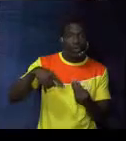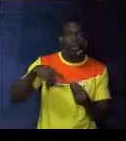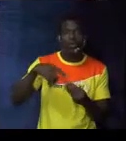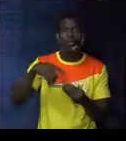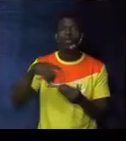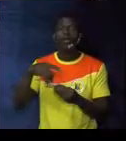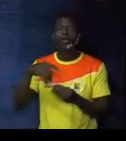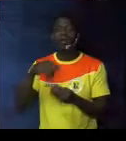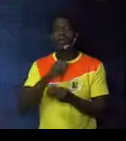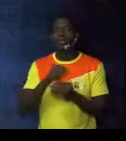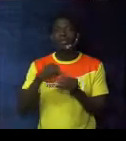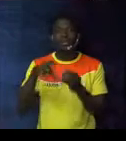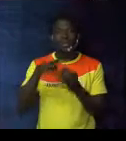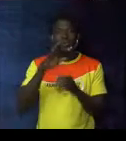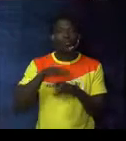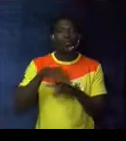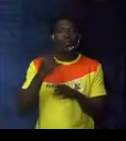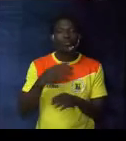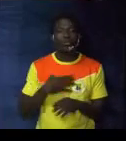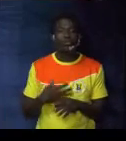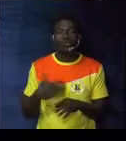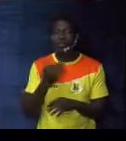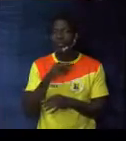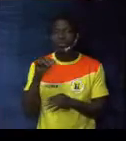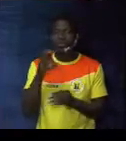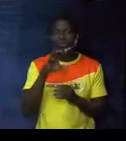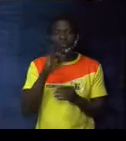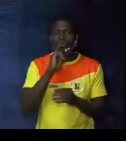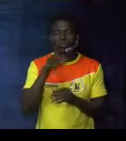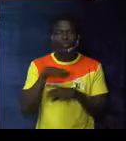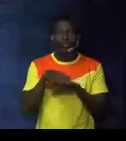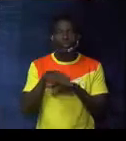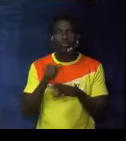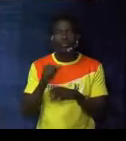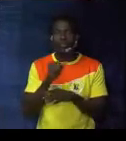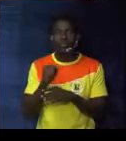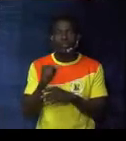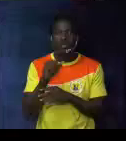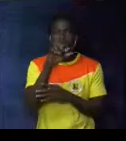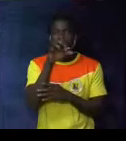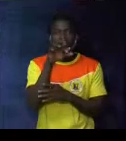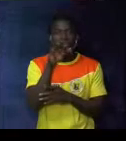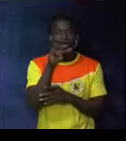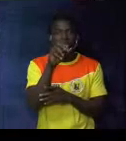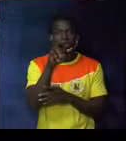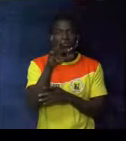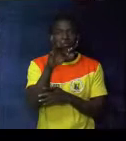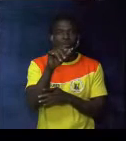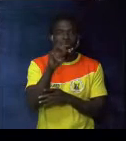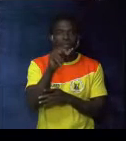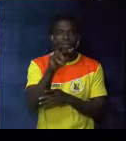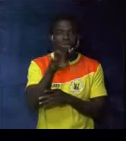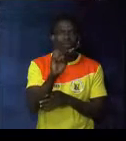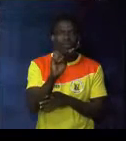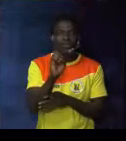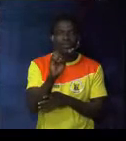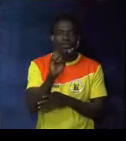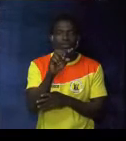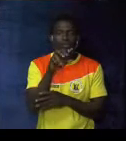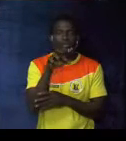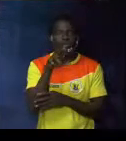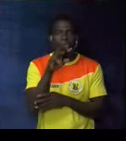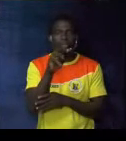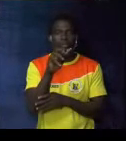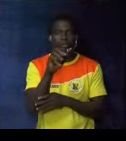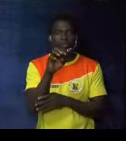round this circle on the body of the circle is called a circumference. Say